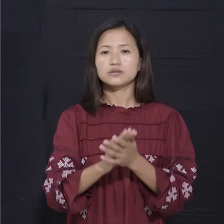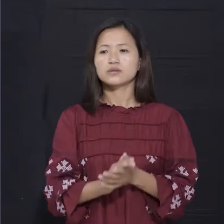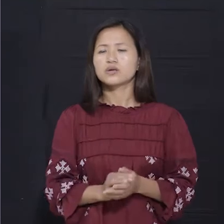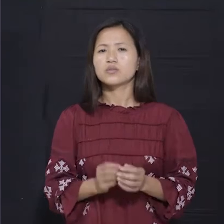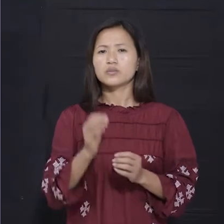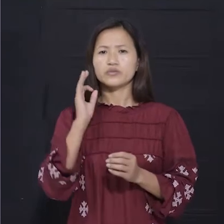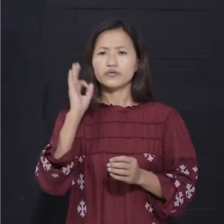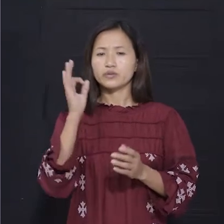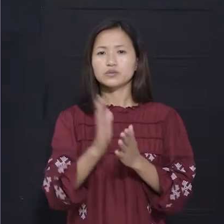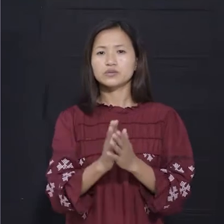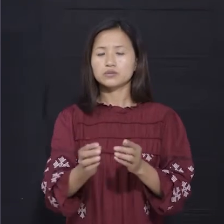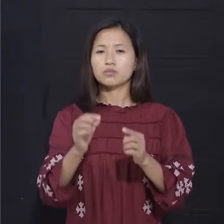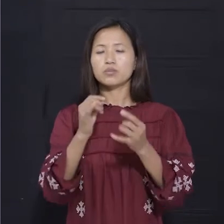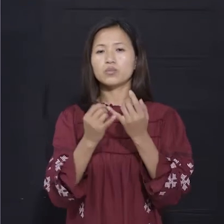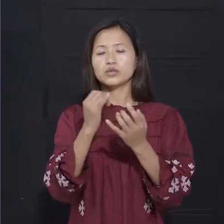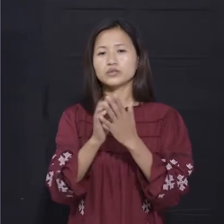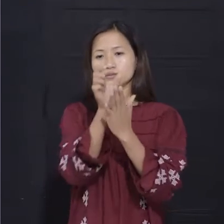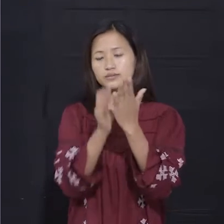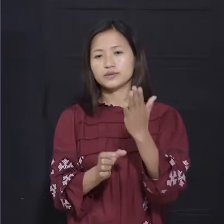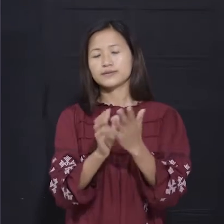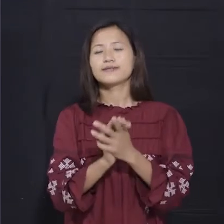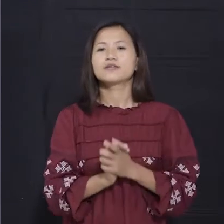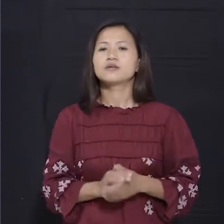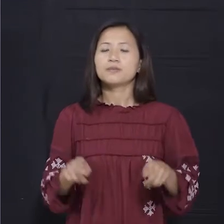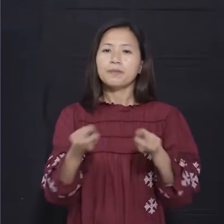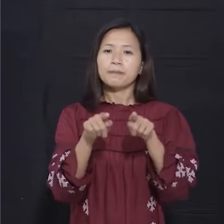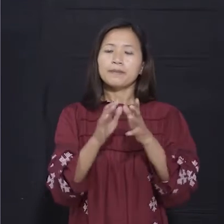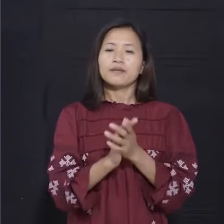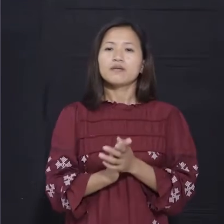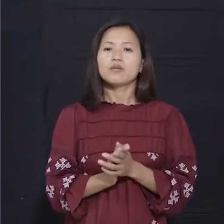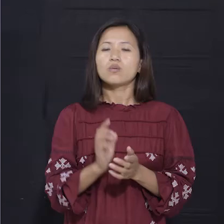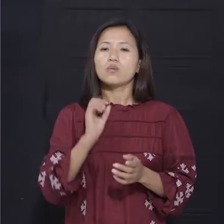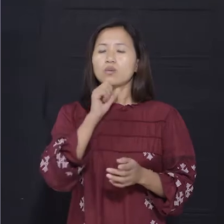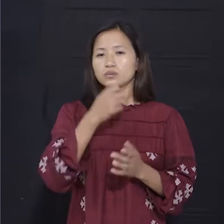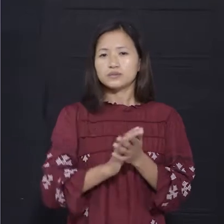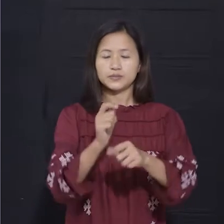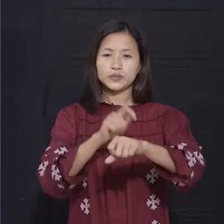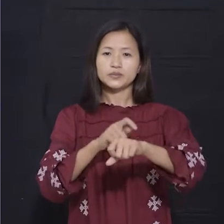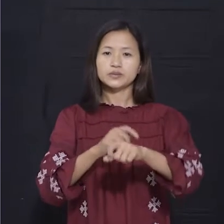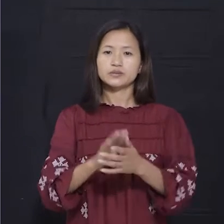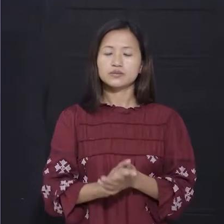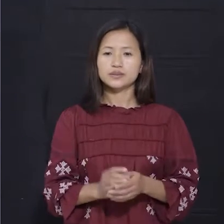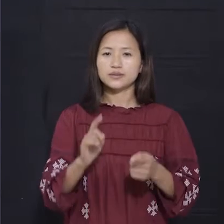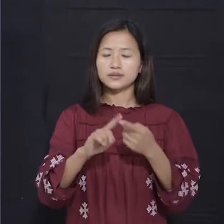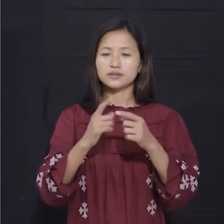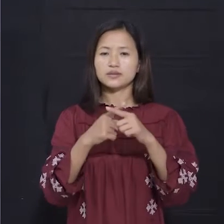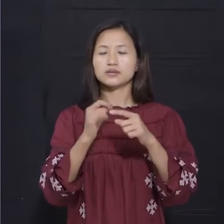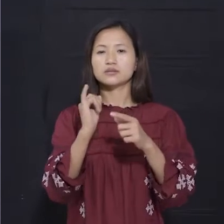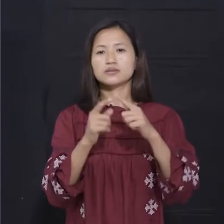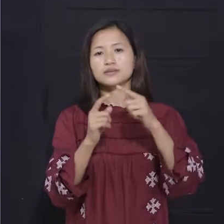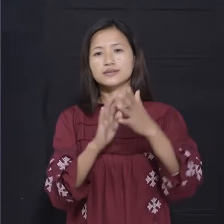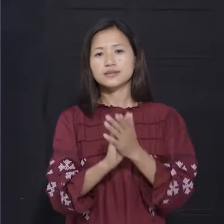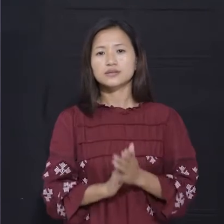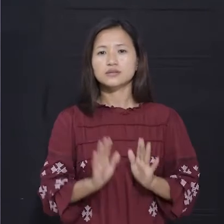like Harisena and Kalidasa. So they were the greatest poets of all times, all right? And they existed during the Gupta